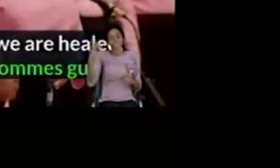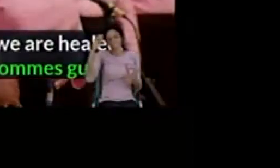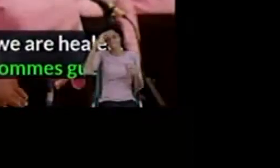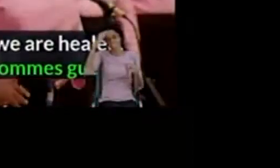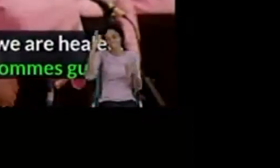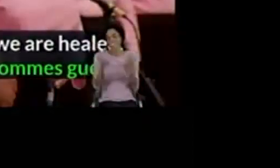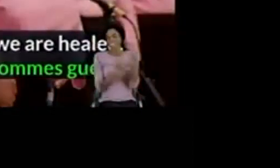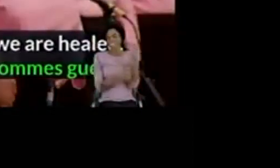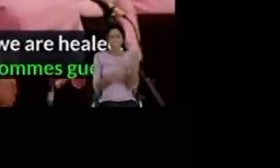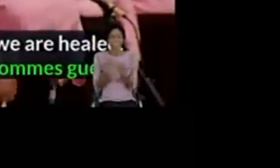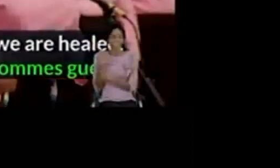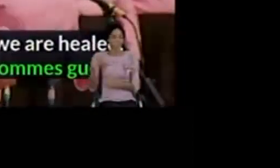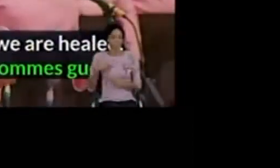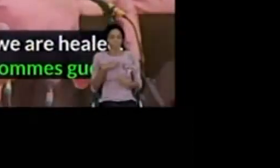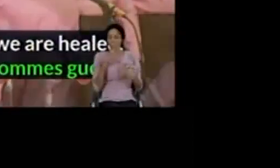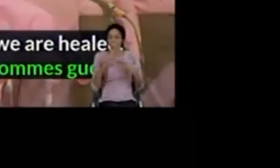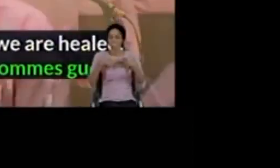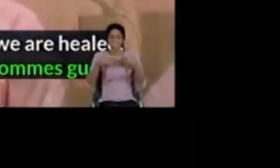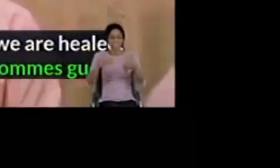Stripes, we are